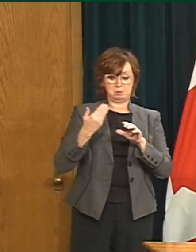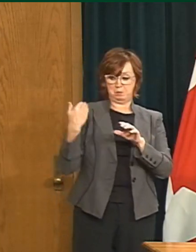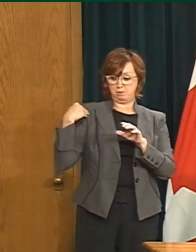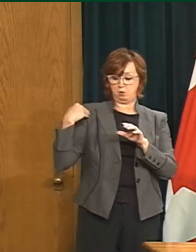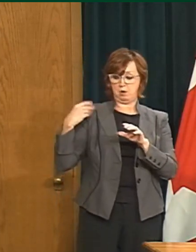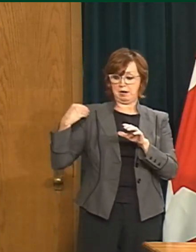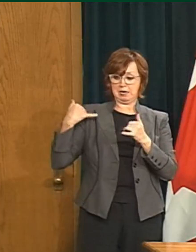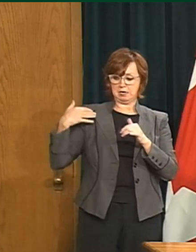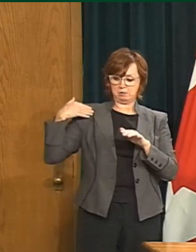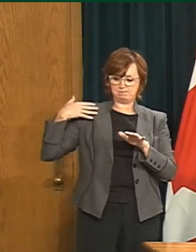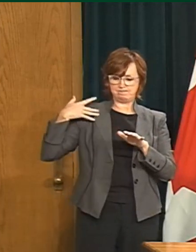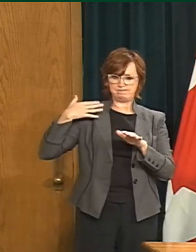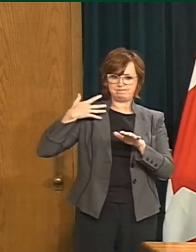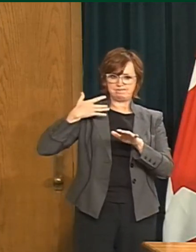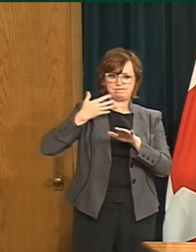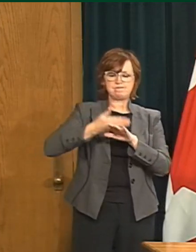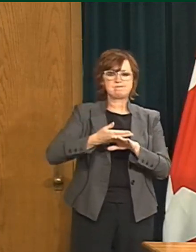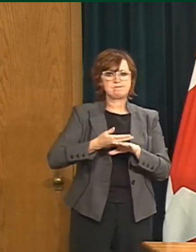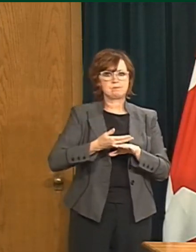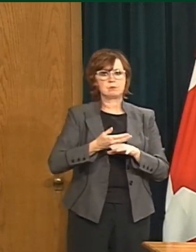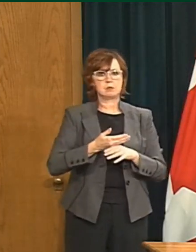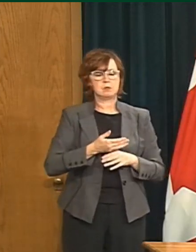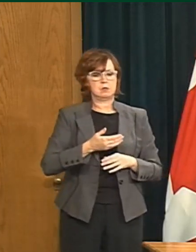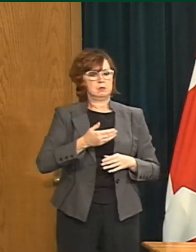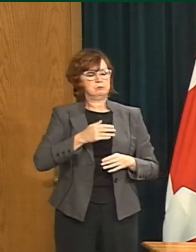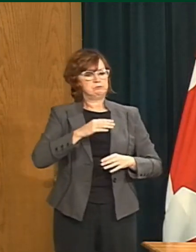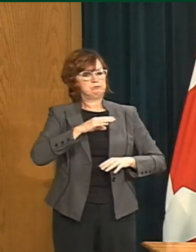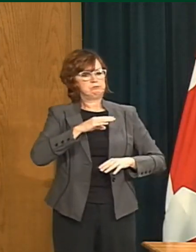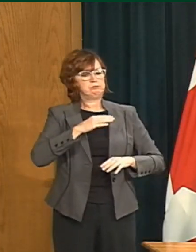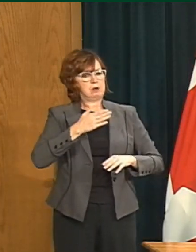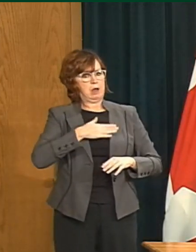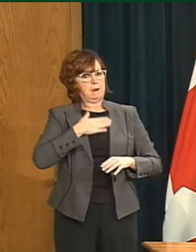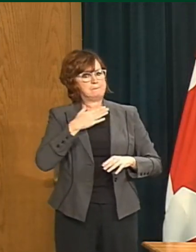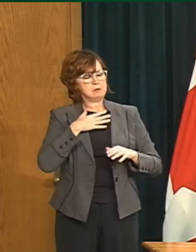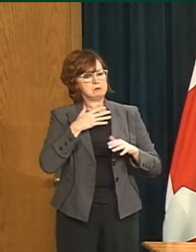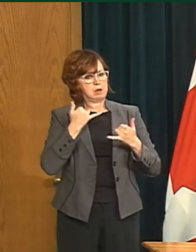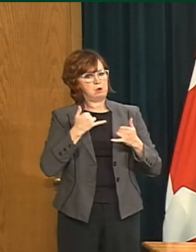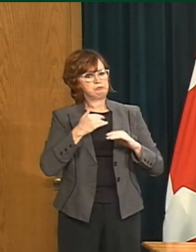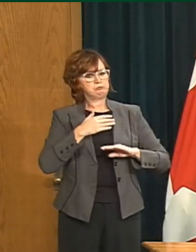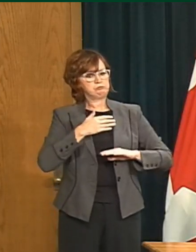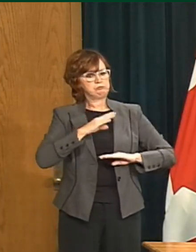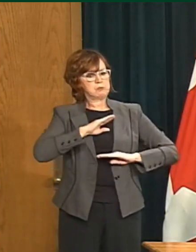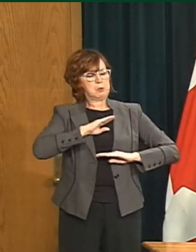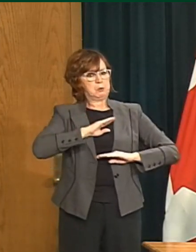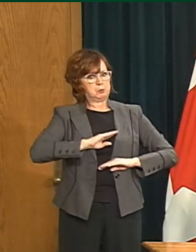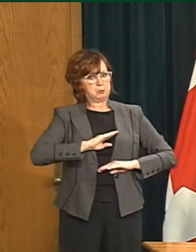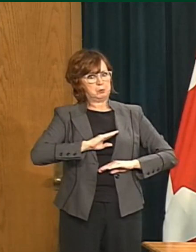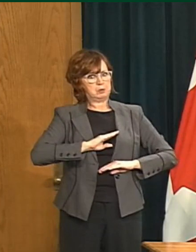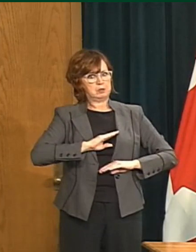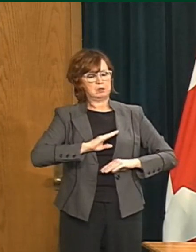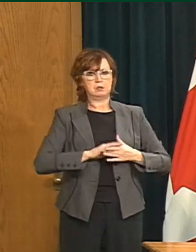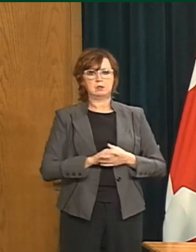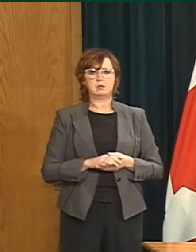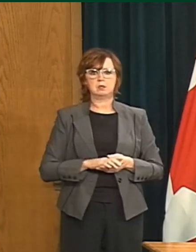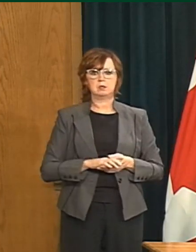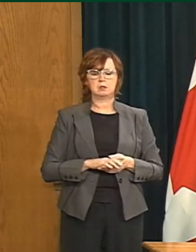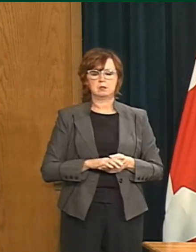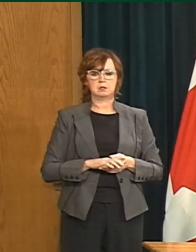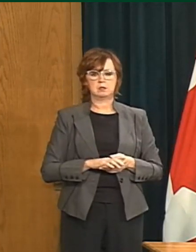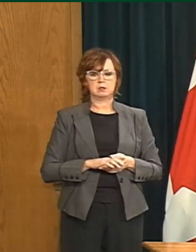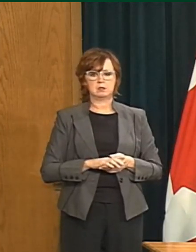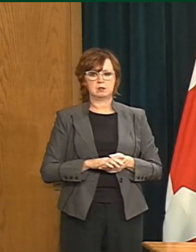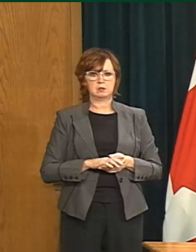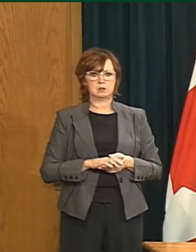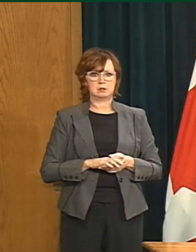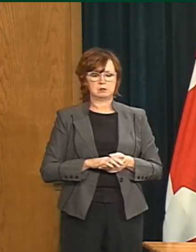with that. And we'll continue as long as those numbers are able to continue. We are not actively considering further